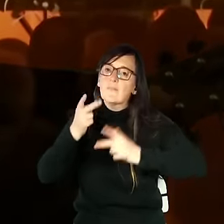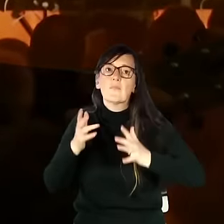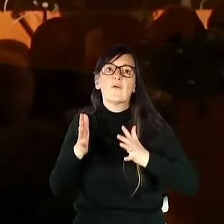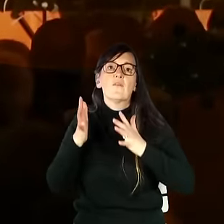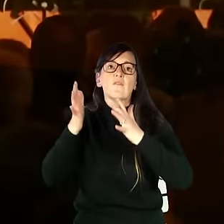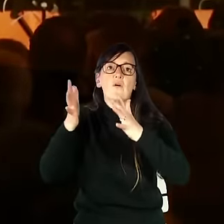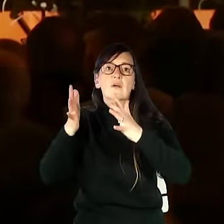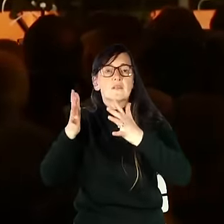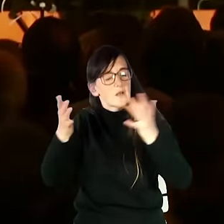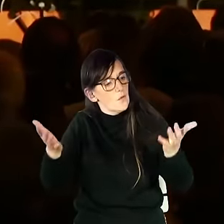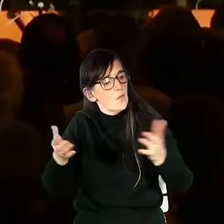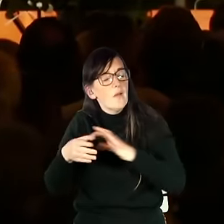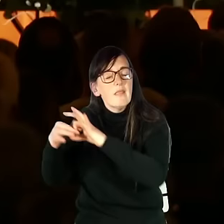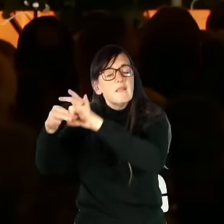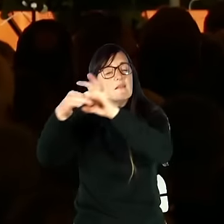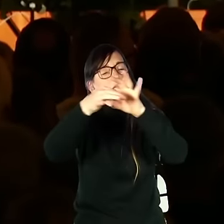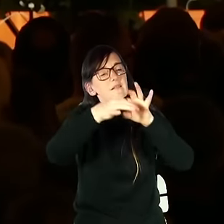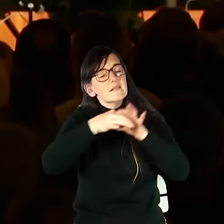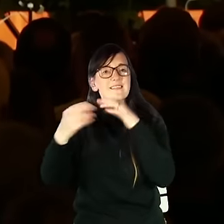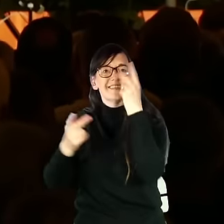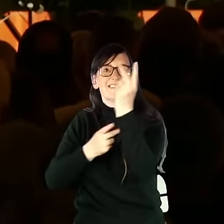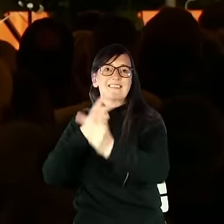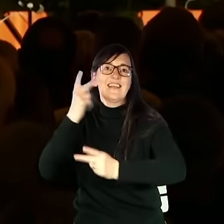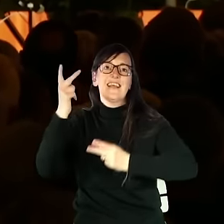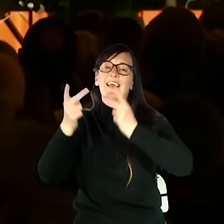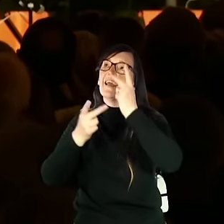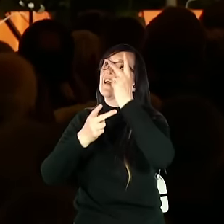lift up your voice and with us